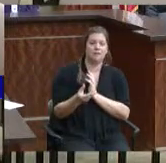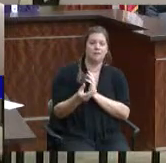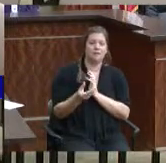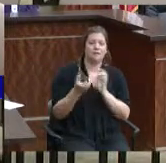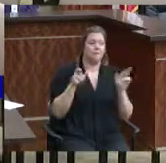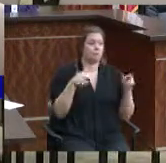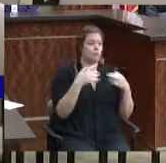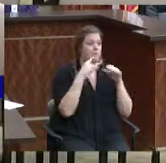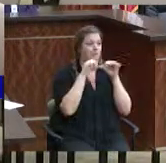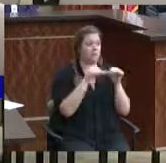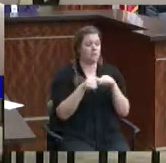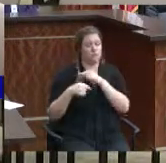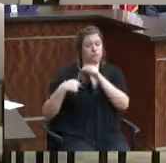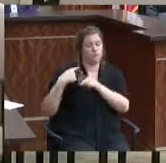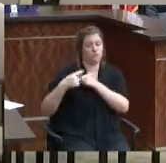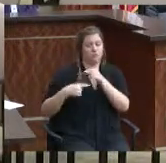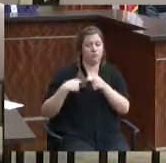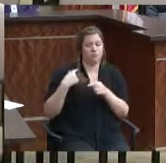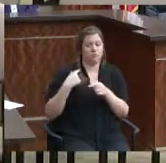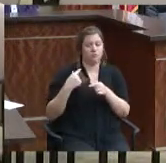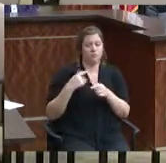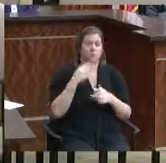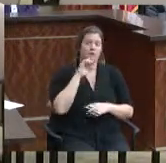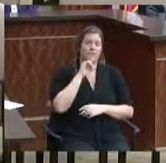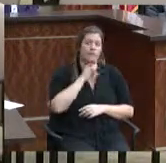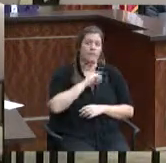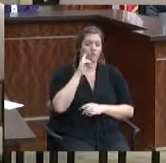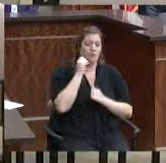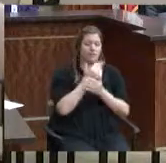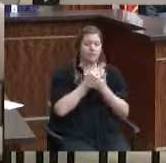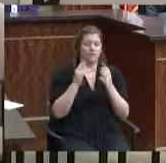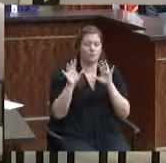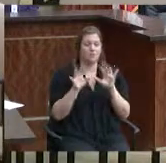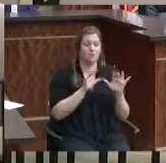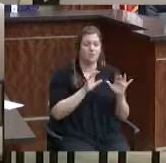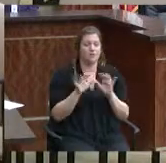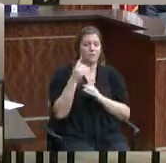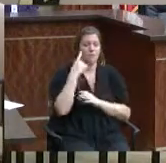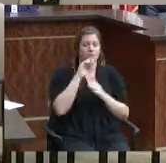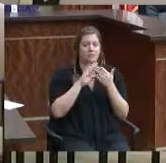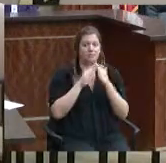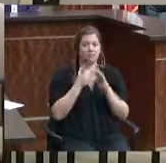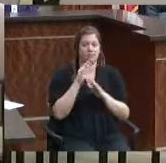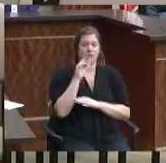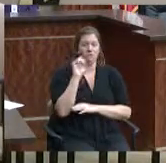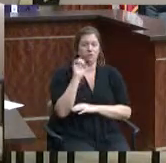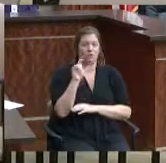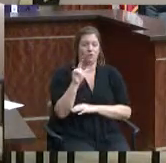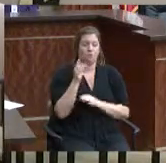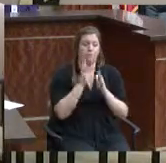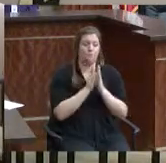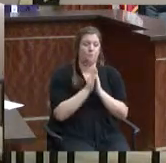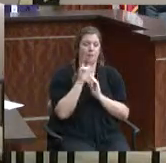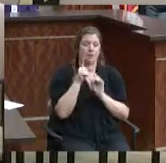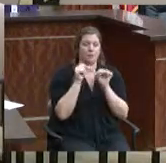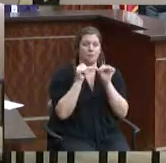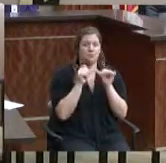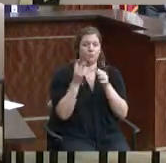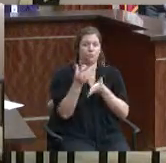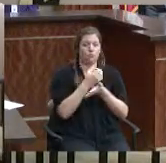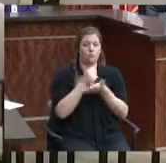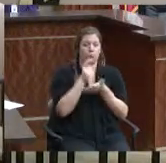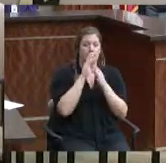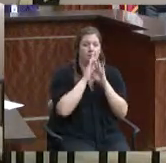room that will last for generations to come. We're just so thankful for all you have done for the city of Laurel. We pray that we will continue to earn